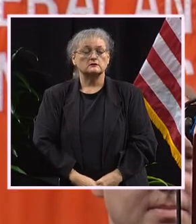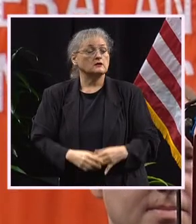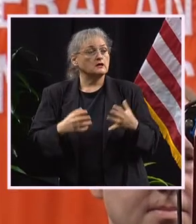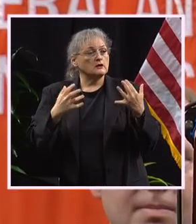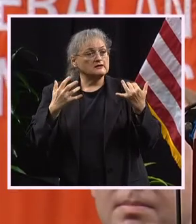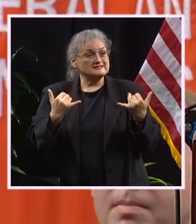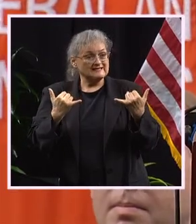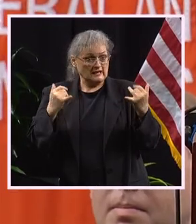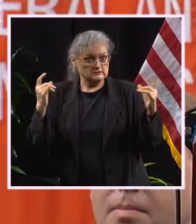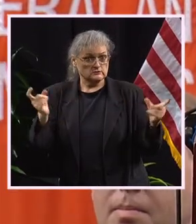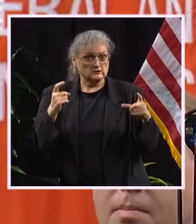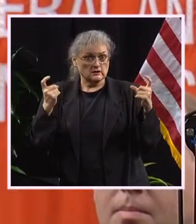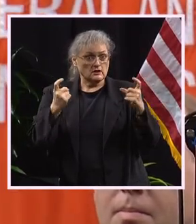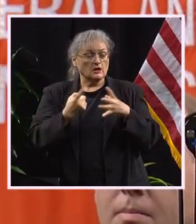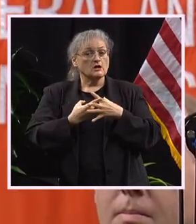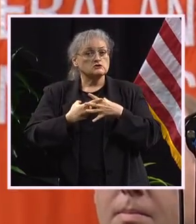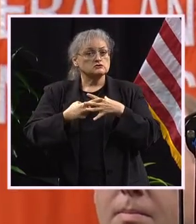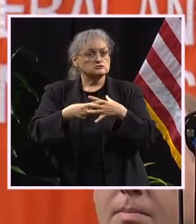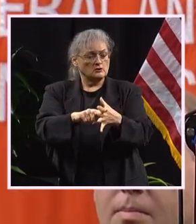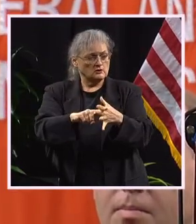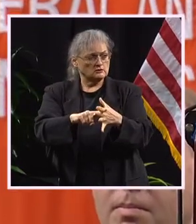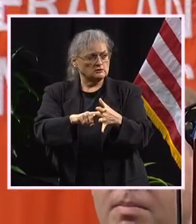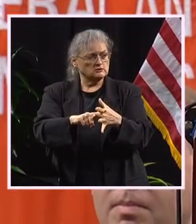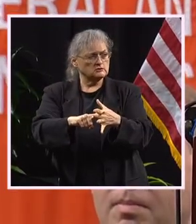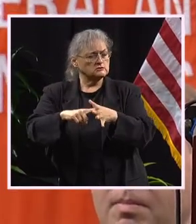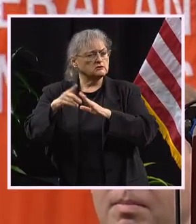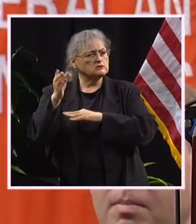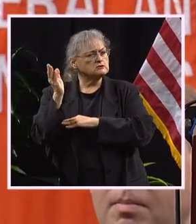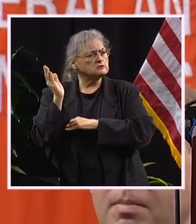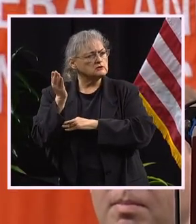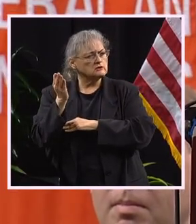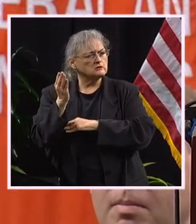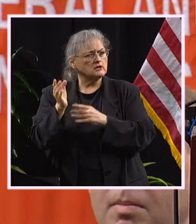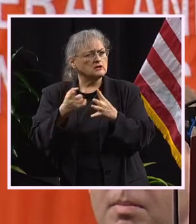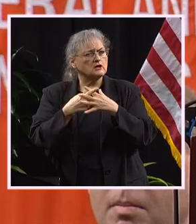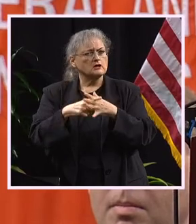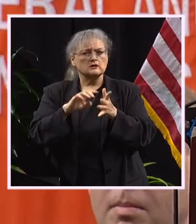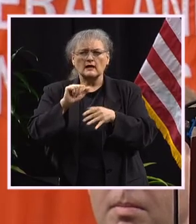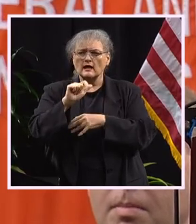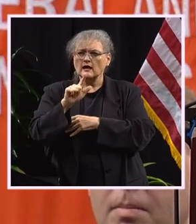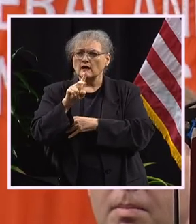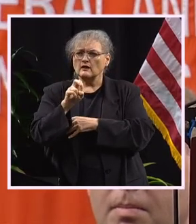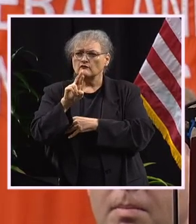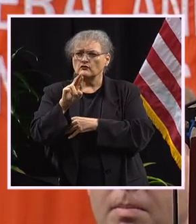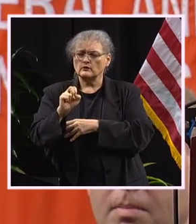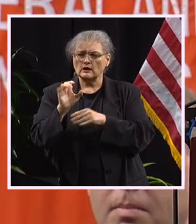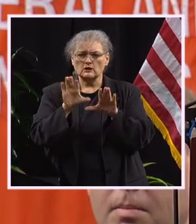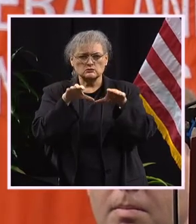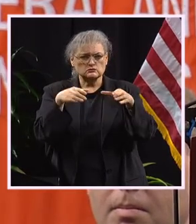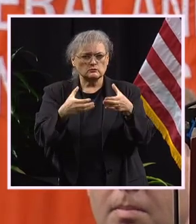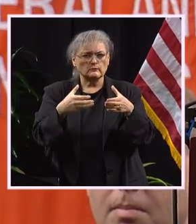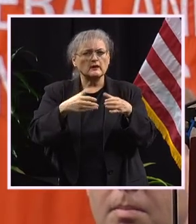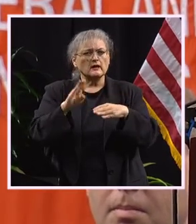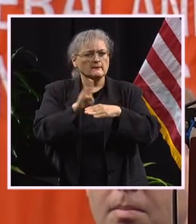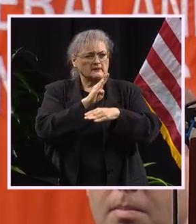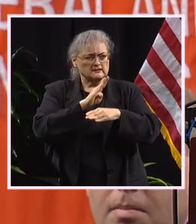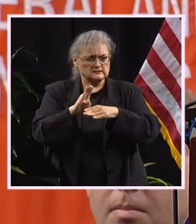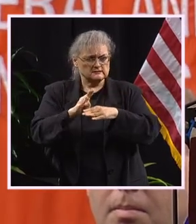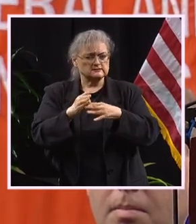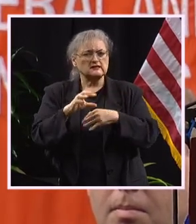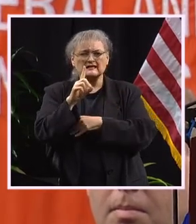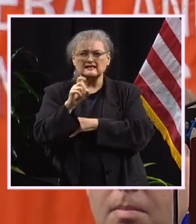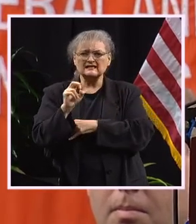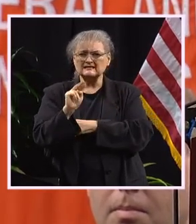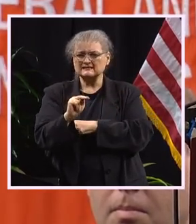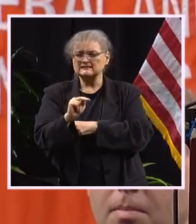Today's ceremony begins with the certification of degree candidates, starting with the Alvarez College of Business, who will be certified by Dean Halbesleben.